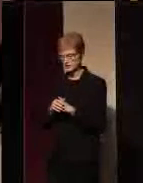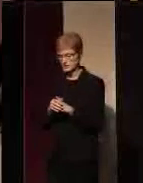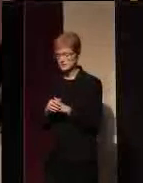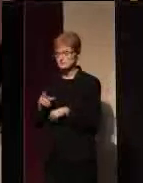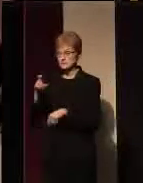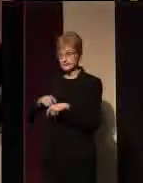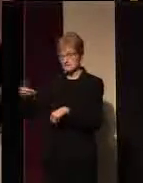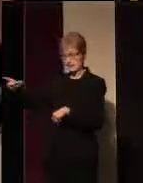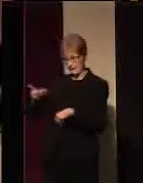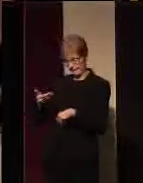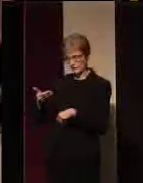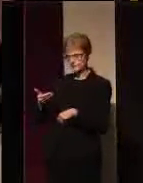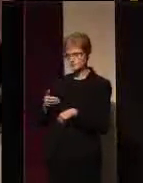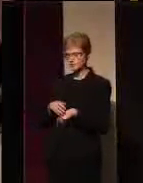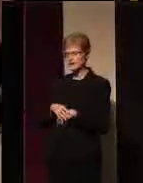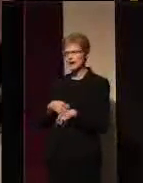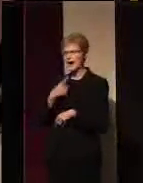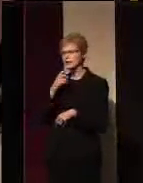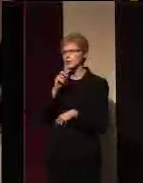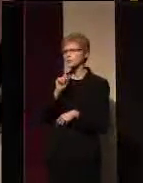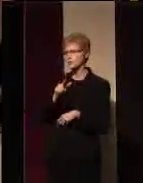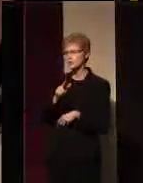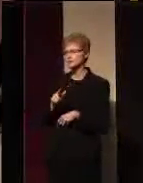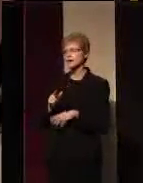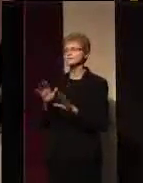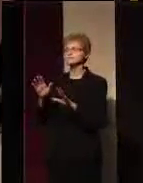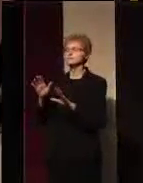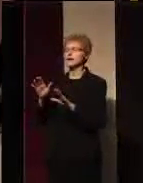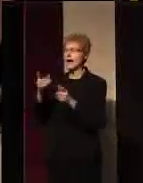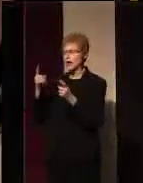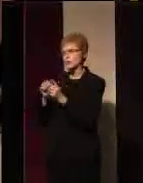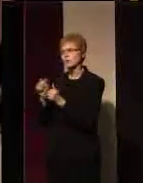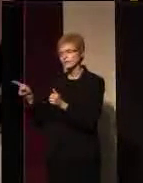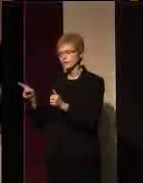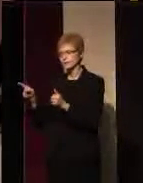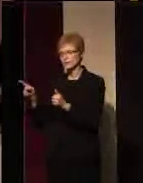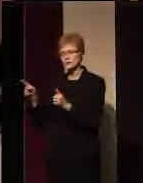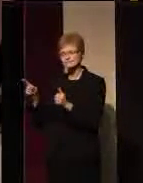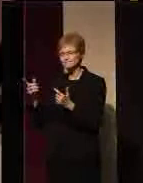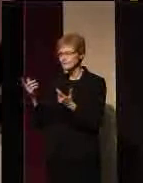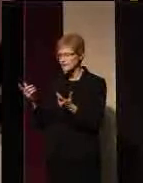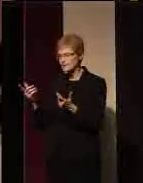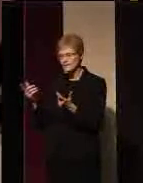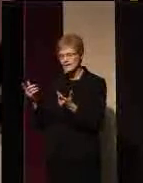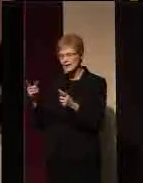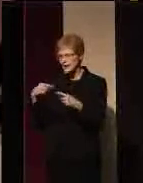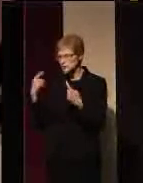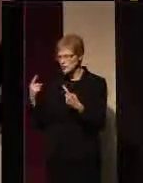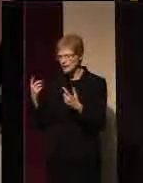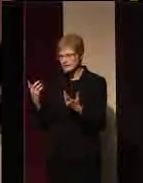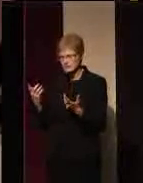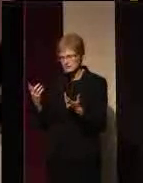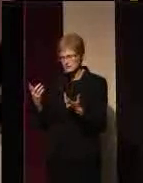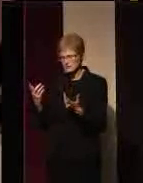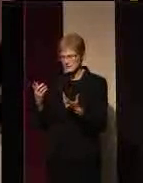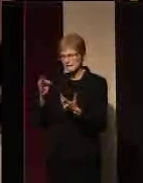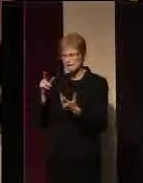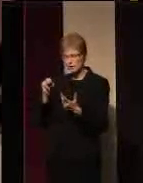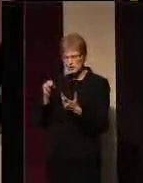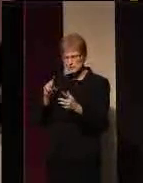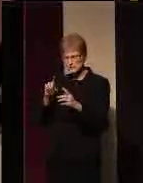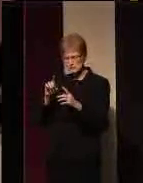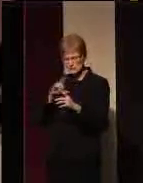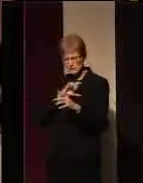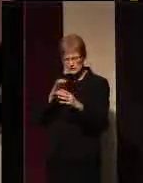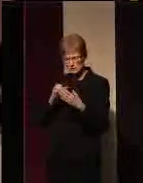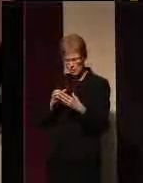somebody, I was telling Raul, because the same thing came up. And first of all, I agree with you. I think it's crazy that that department doesn't match its community a little